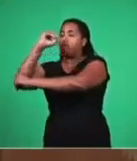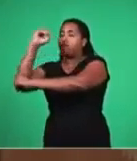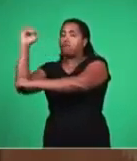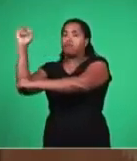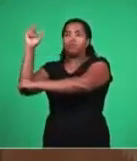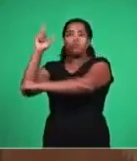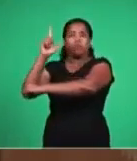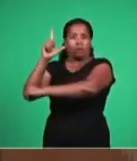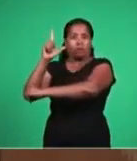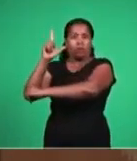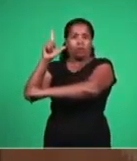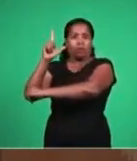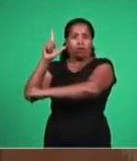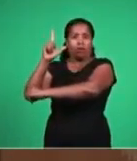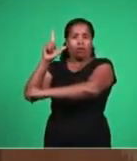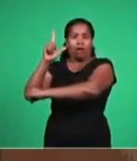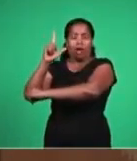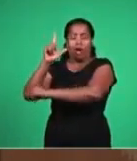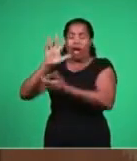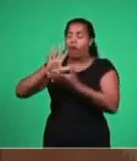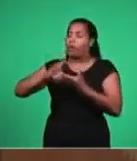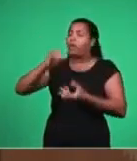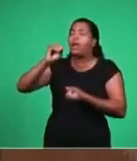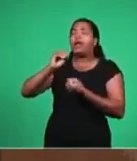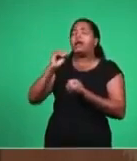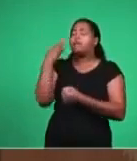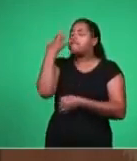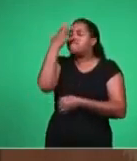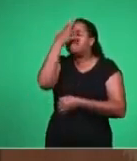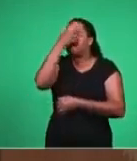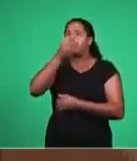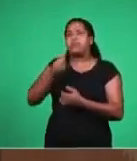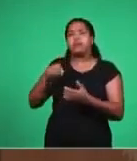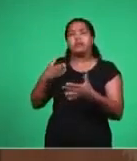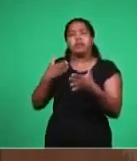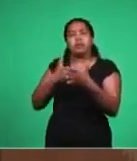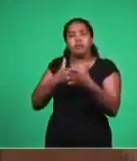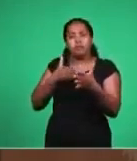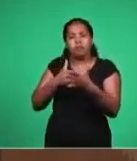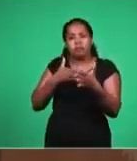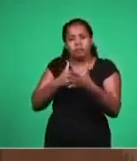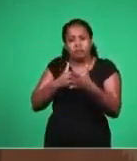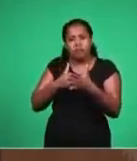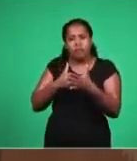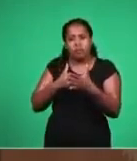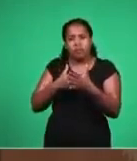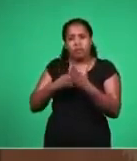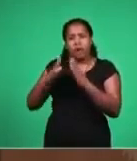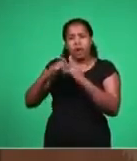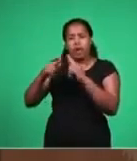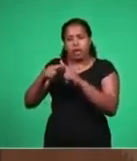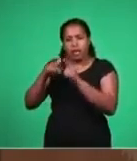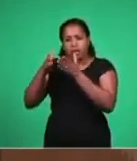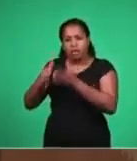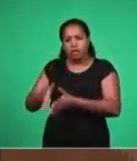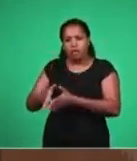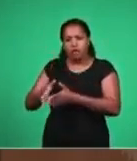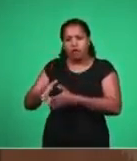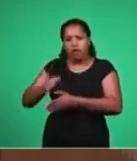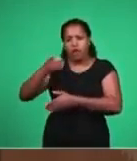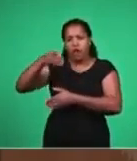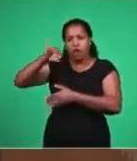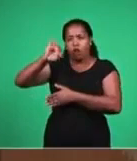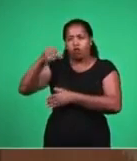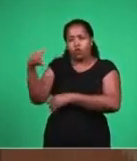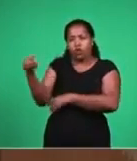where the moon is up in the middle before the sun comes up as well. That is where the churches be. So the church is a new